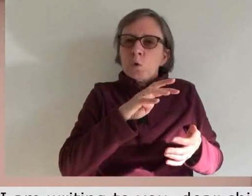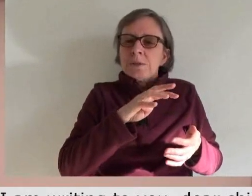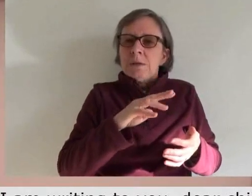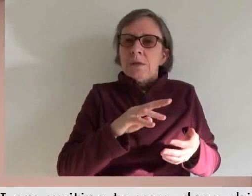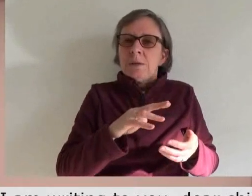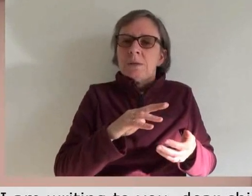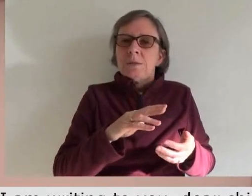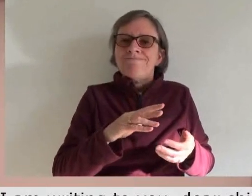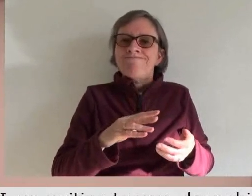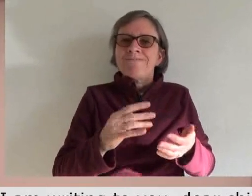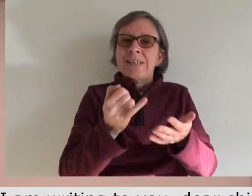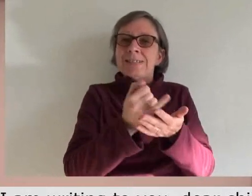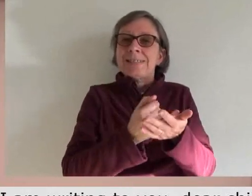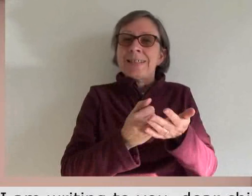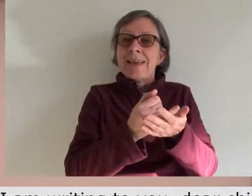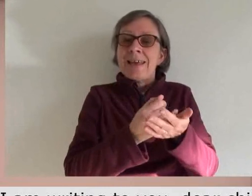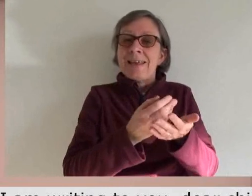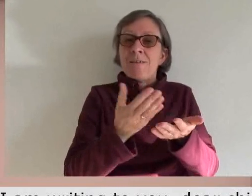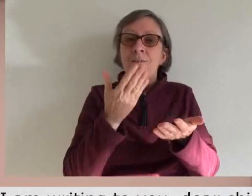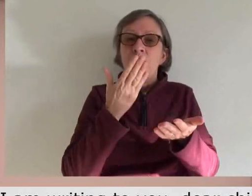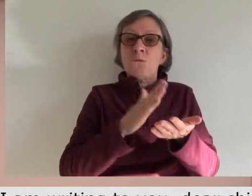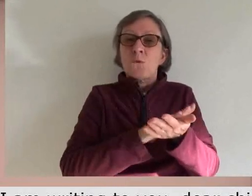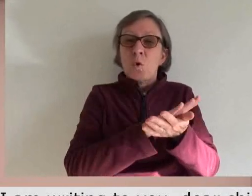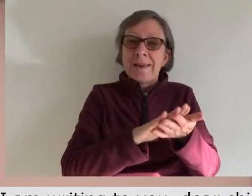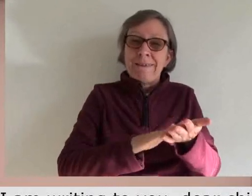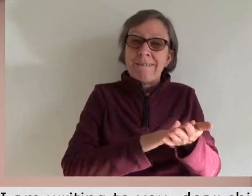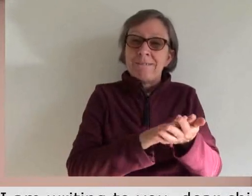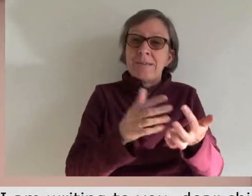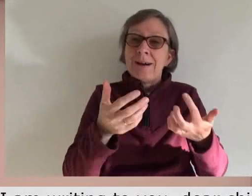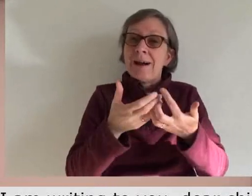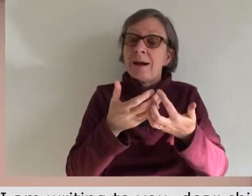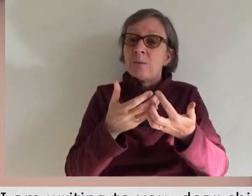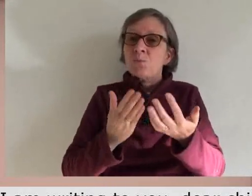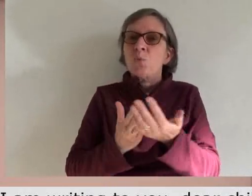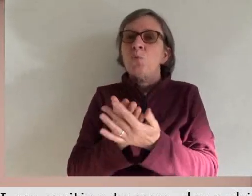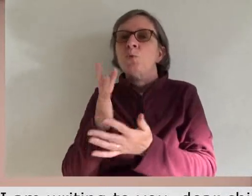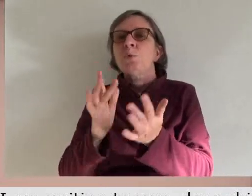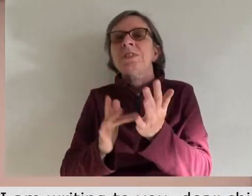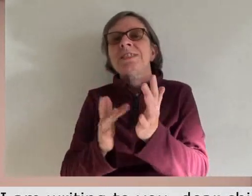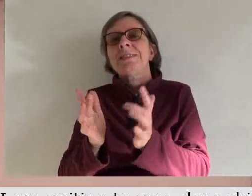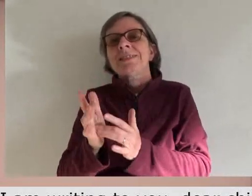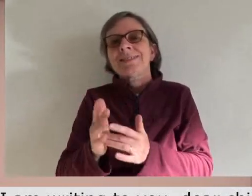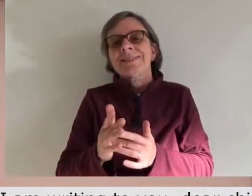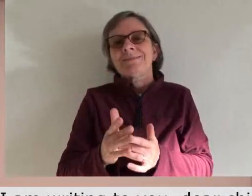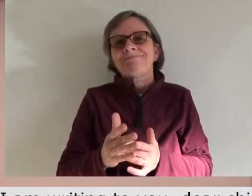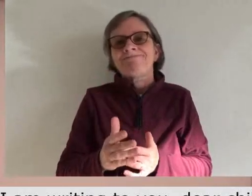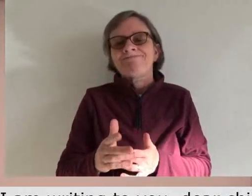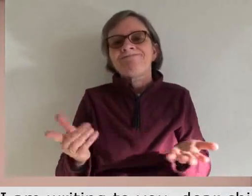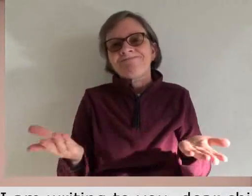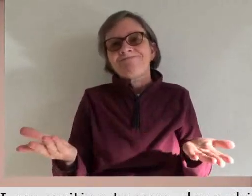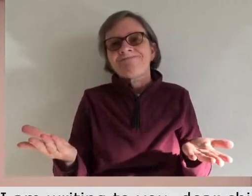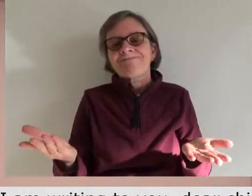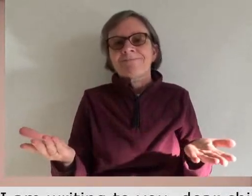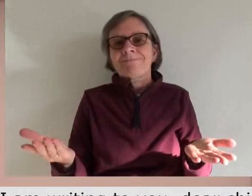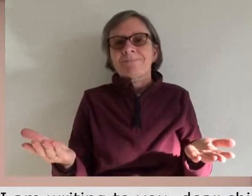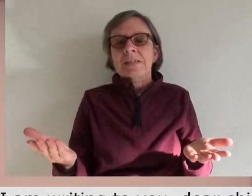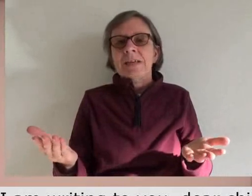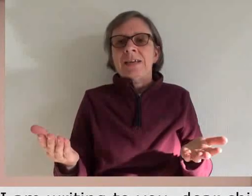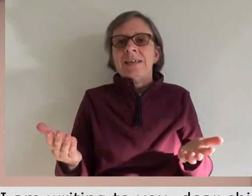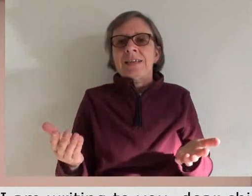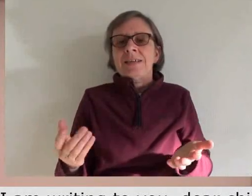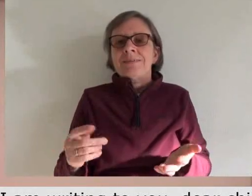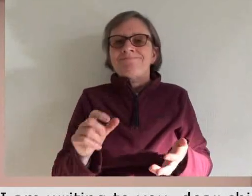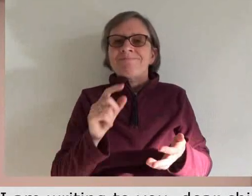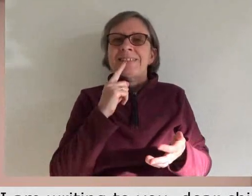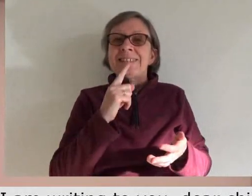declaration that our sins are forgiven through Jesus. I write to you, dear children, your sins